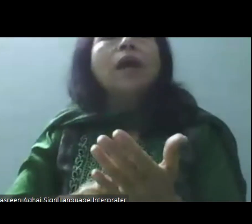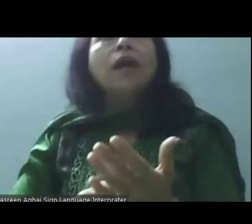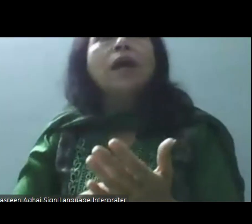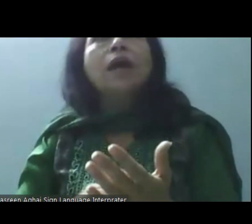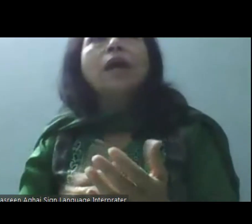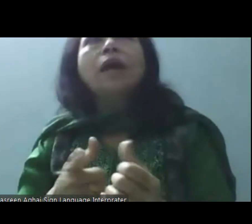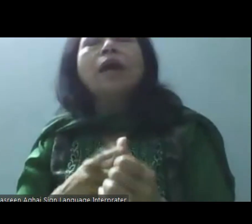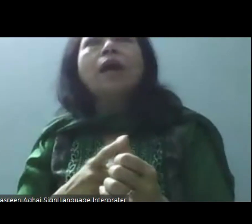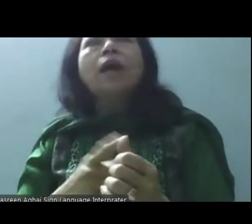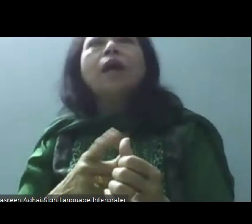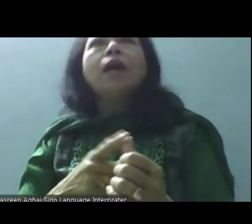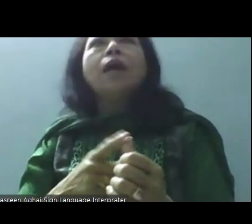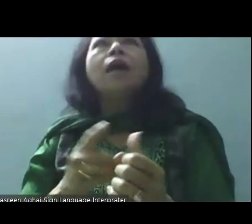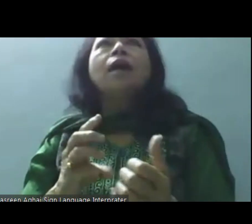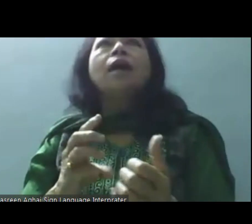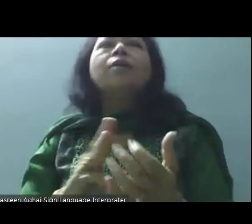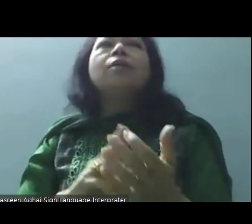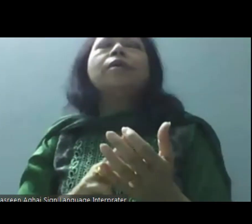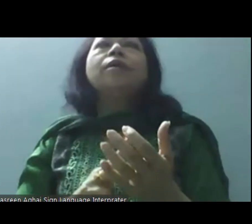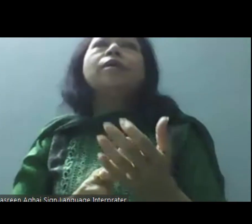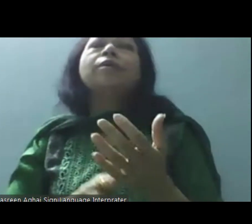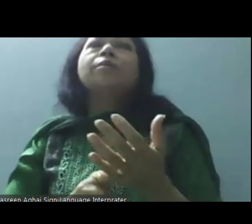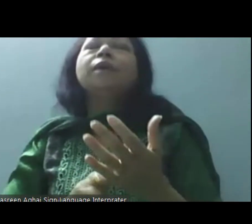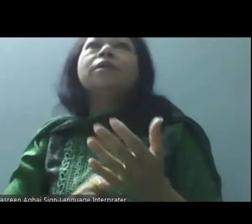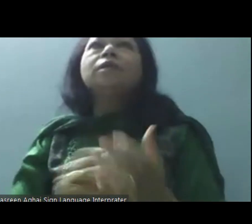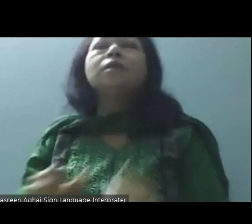the representative of the